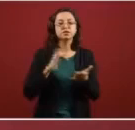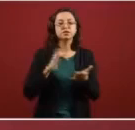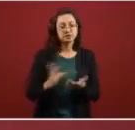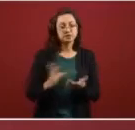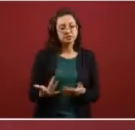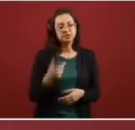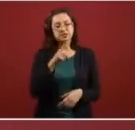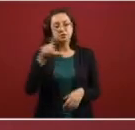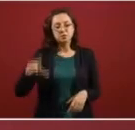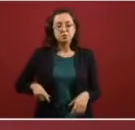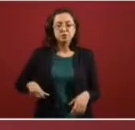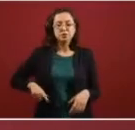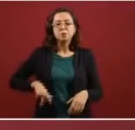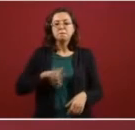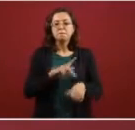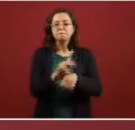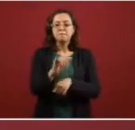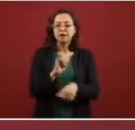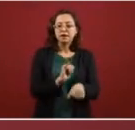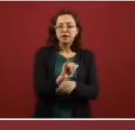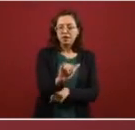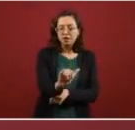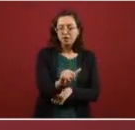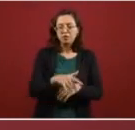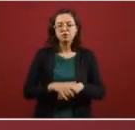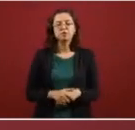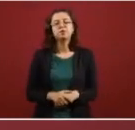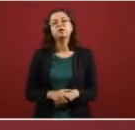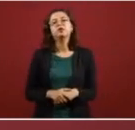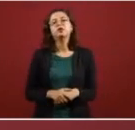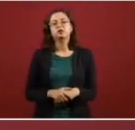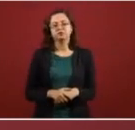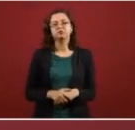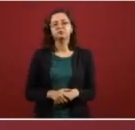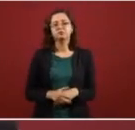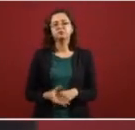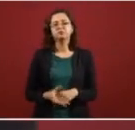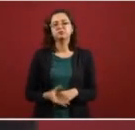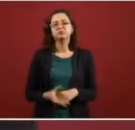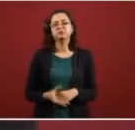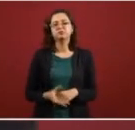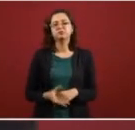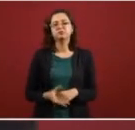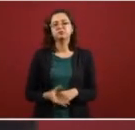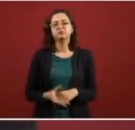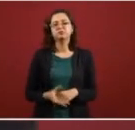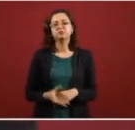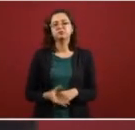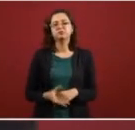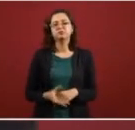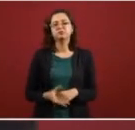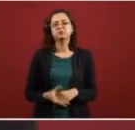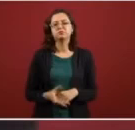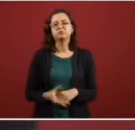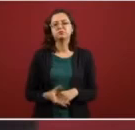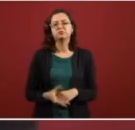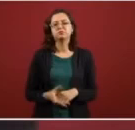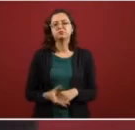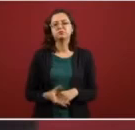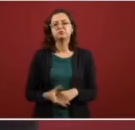Paraguay. Entonces nos concedieron esta autorización, pero ya se imagina. And they conceded to